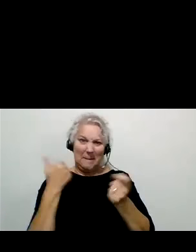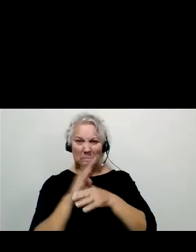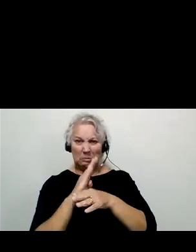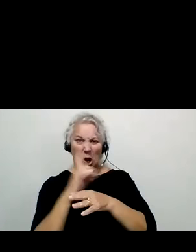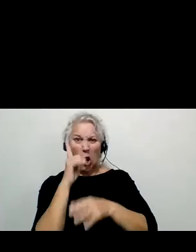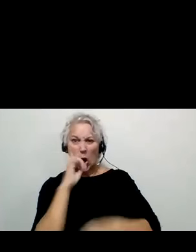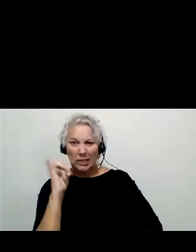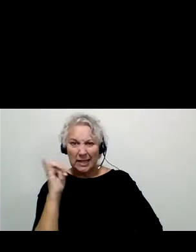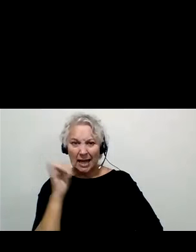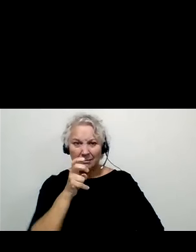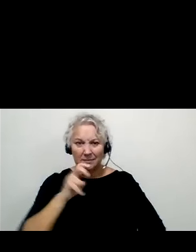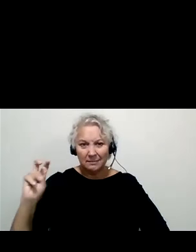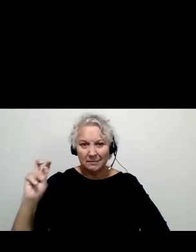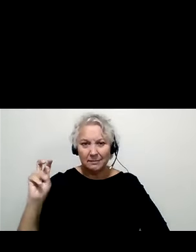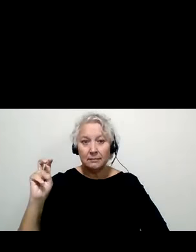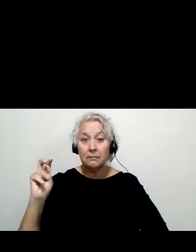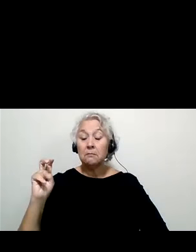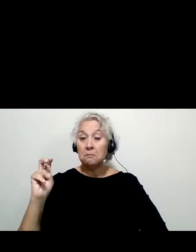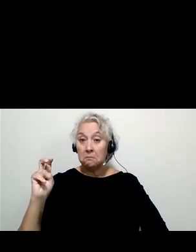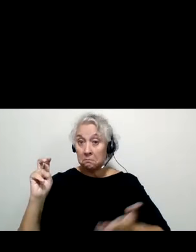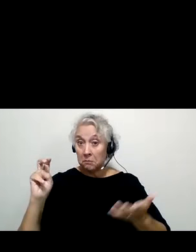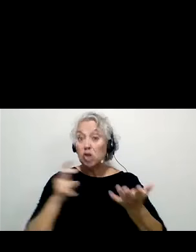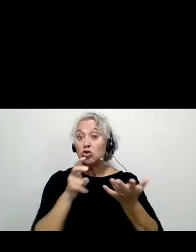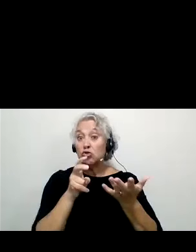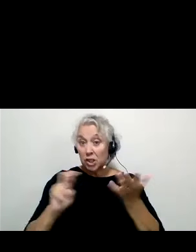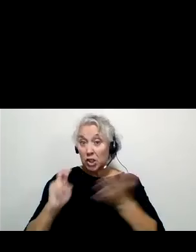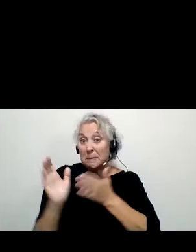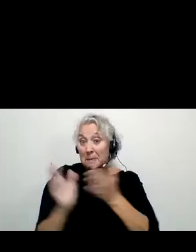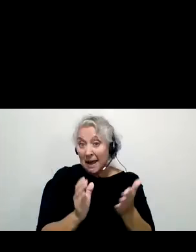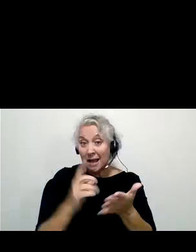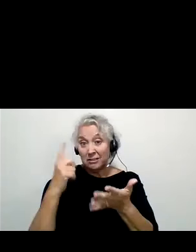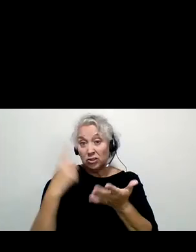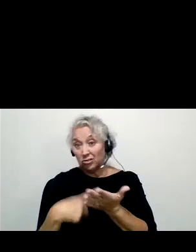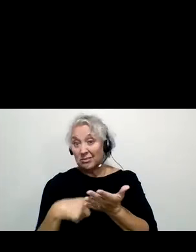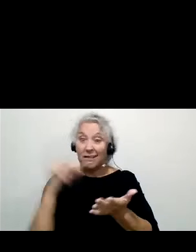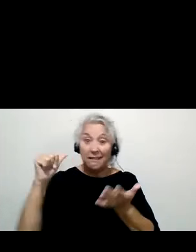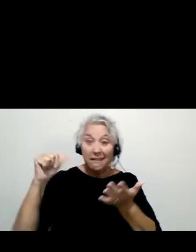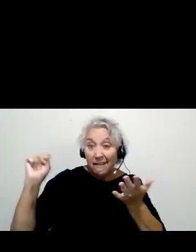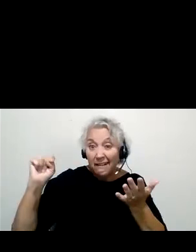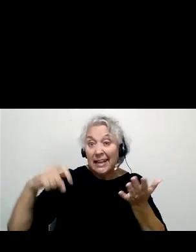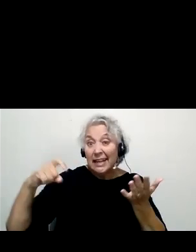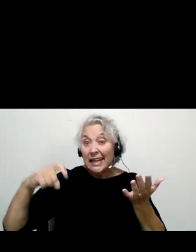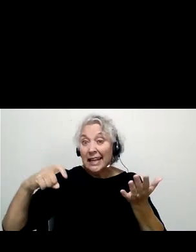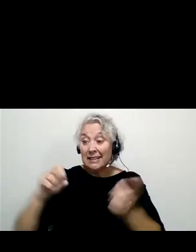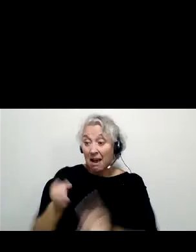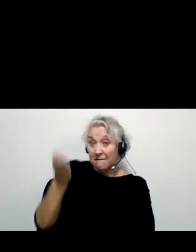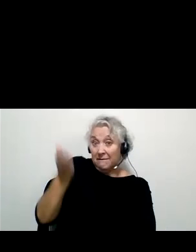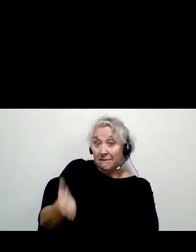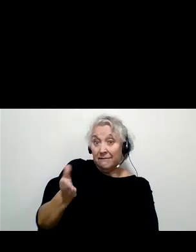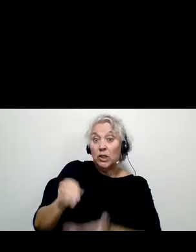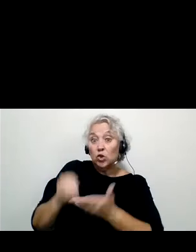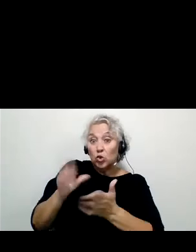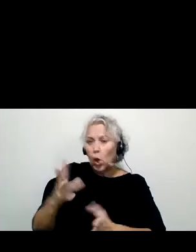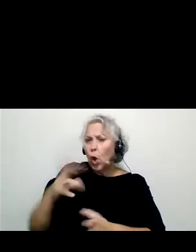in transition with AT is transition plans address assistive technology needs of the student,